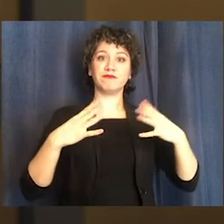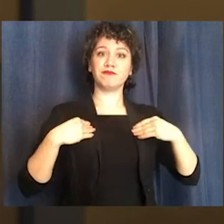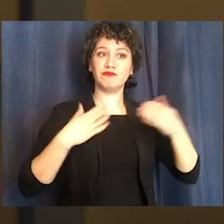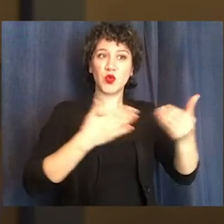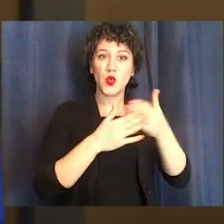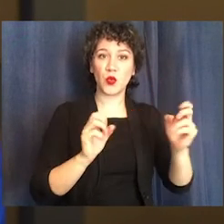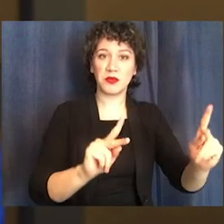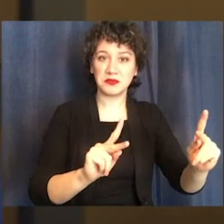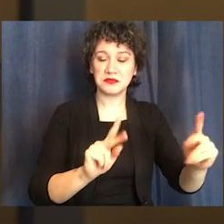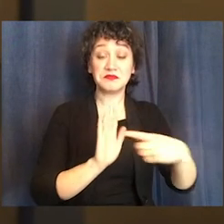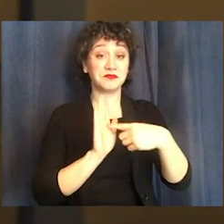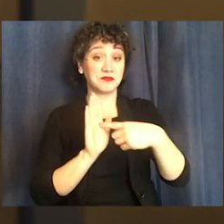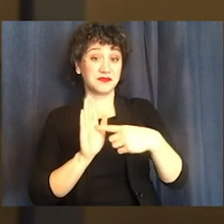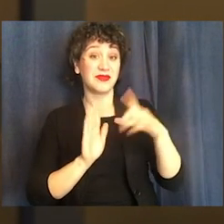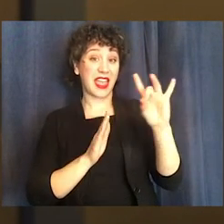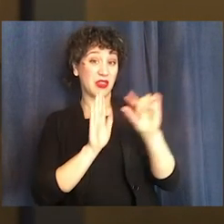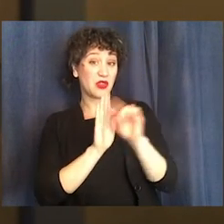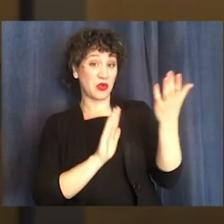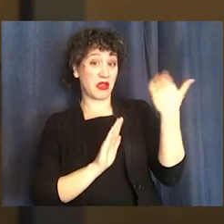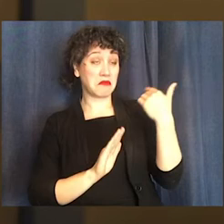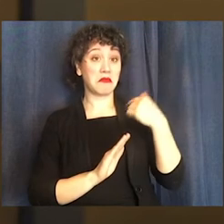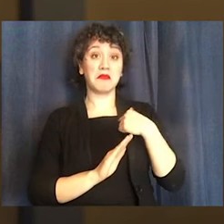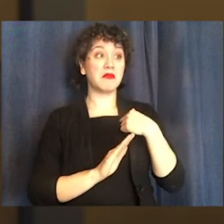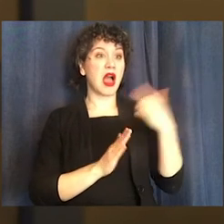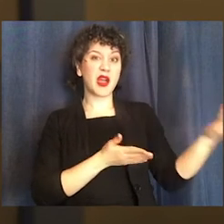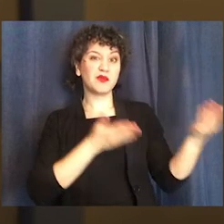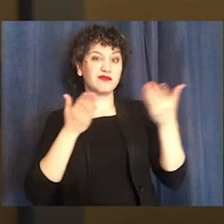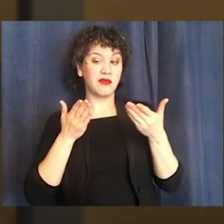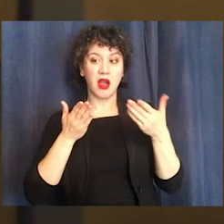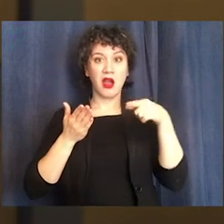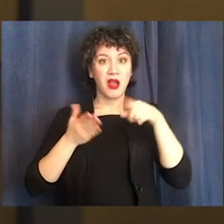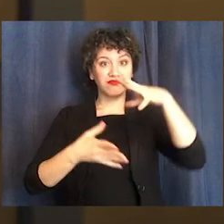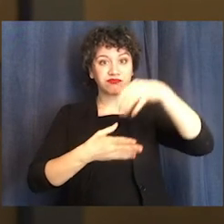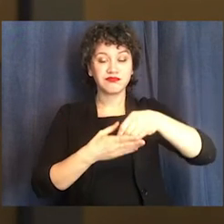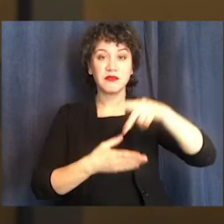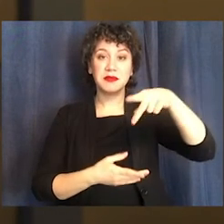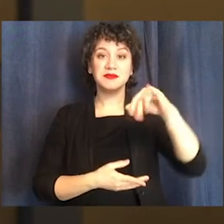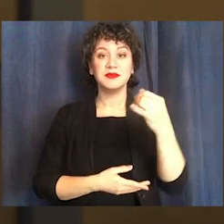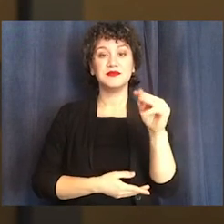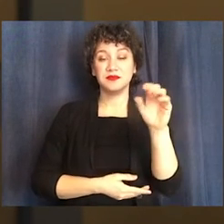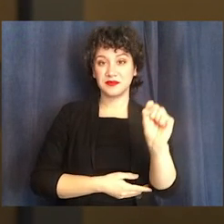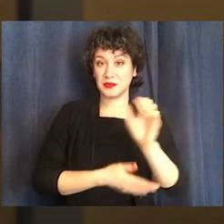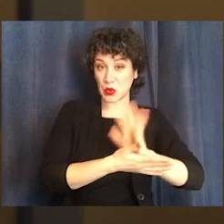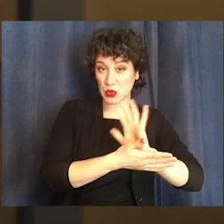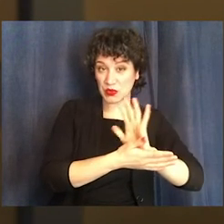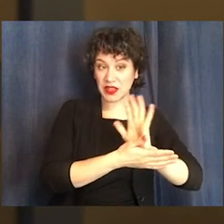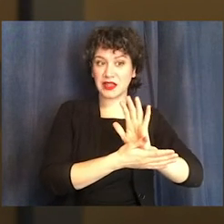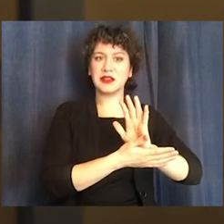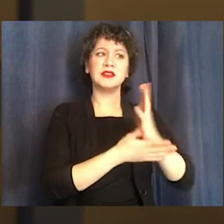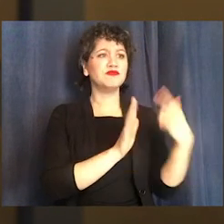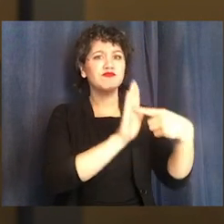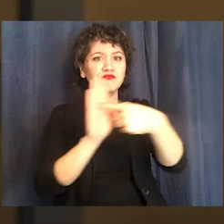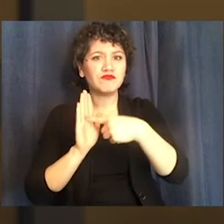I was offered a role in the Palmer Junior Middle School movie advertising the importance of keeping the hallways clean.